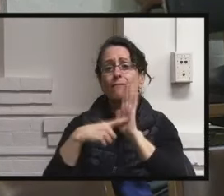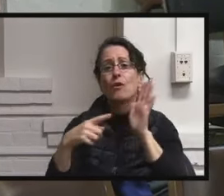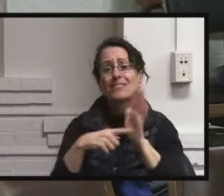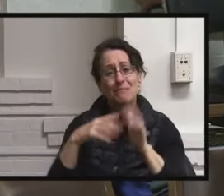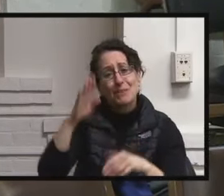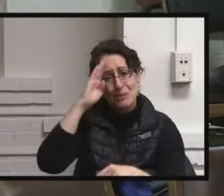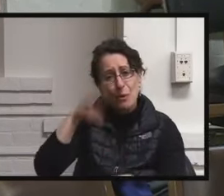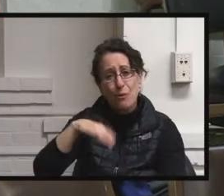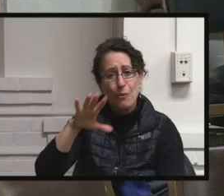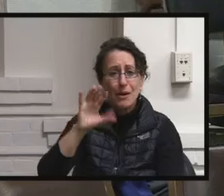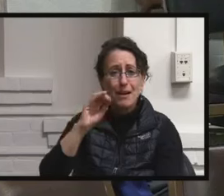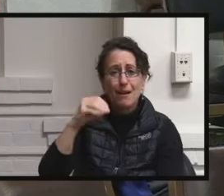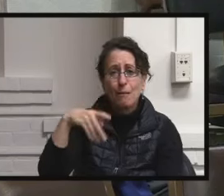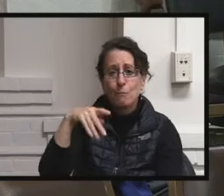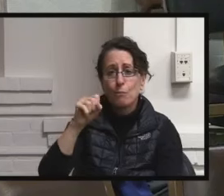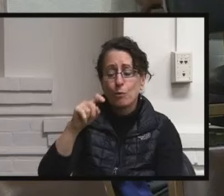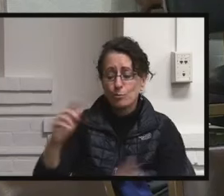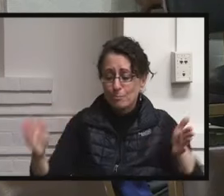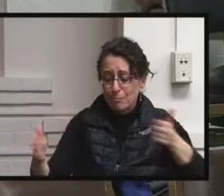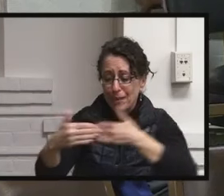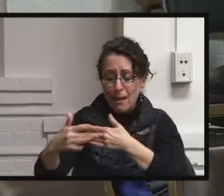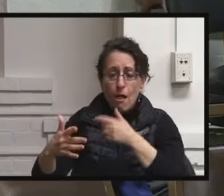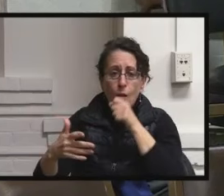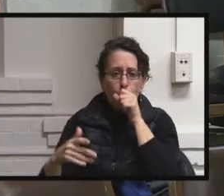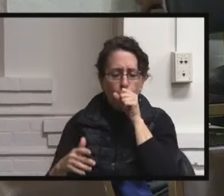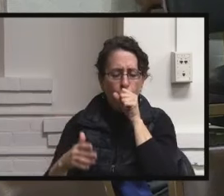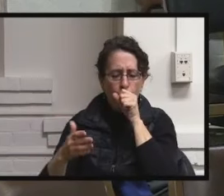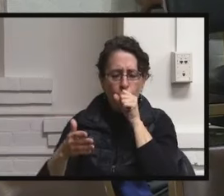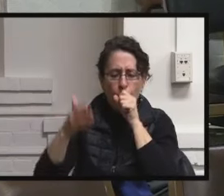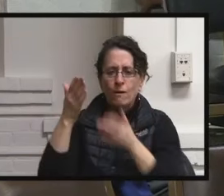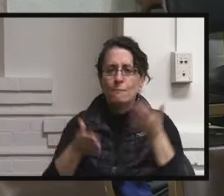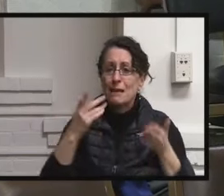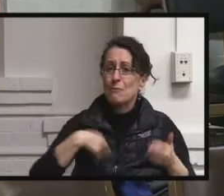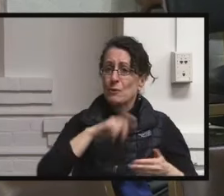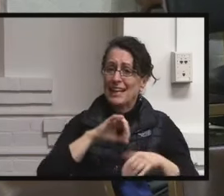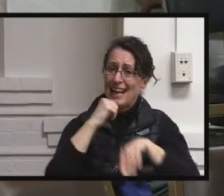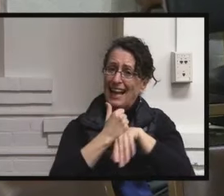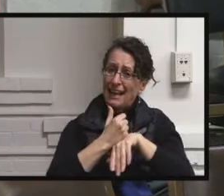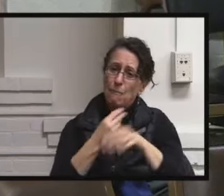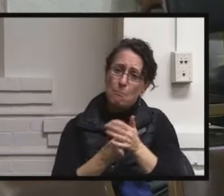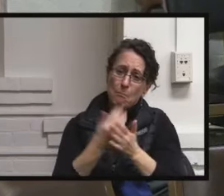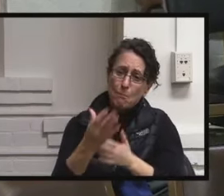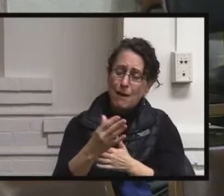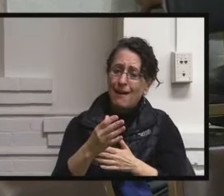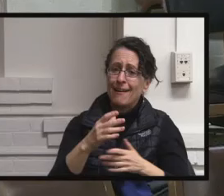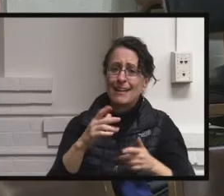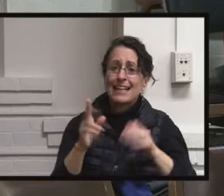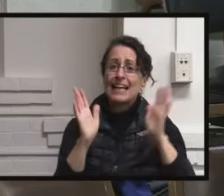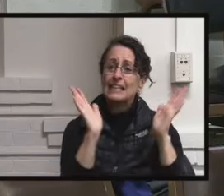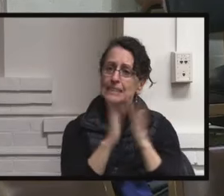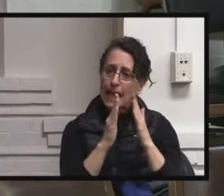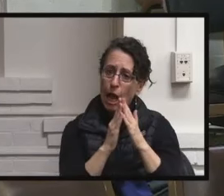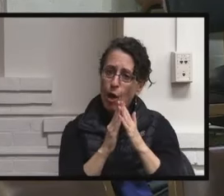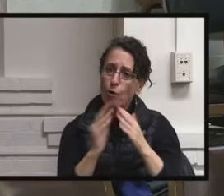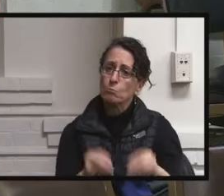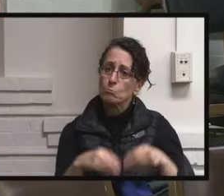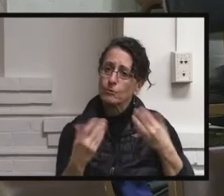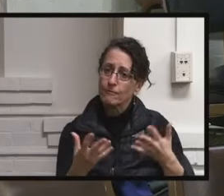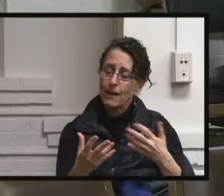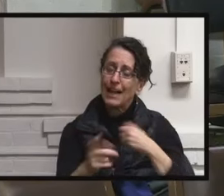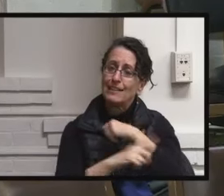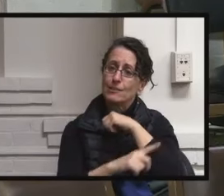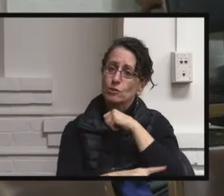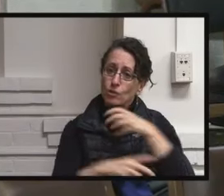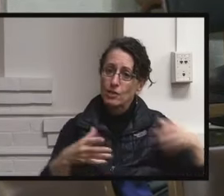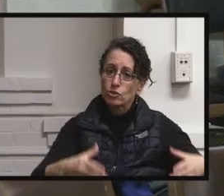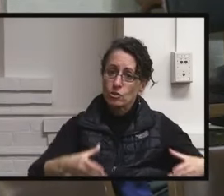of town trash can that can't be opened or something like that. I don't, you know, but it's just something to think about,